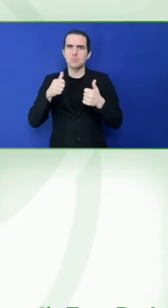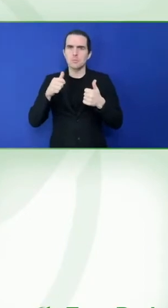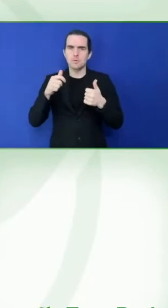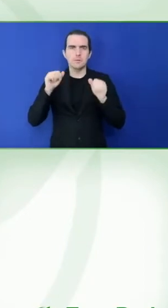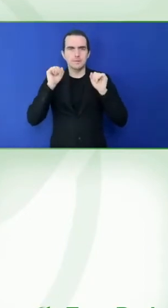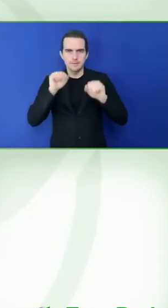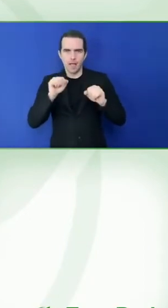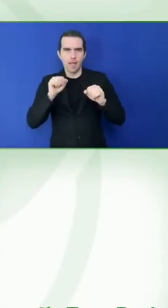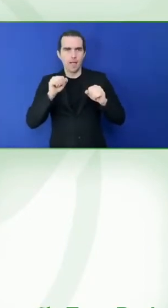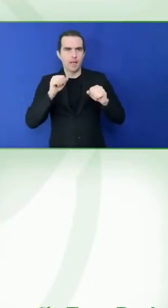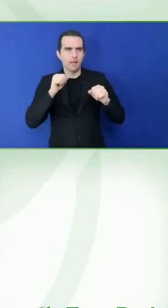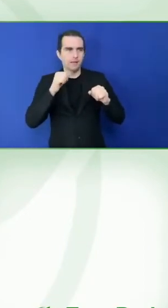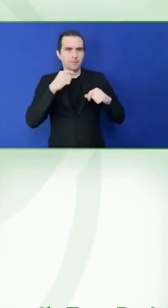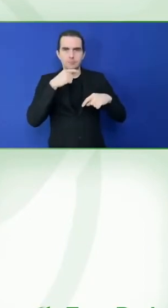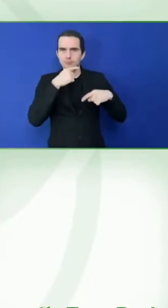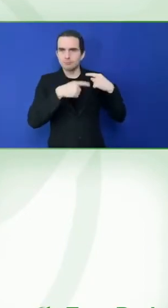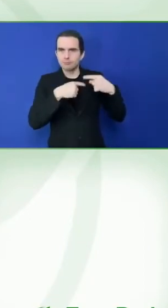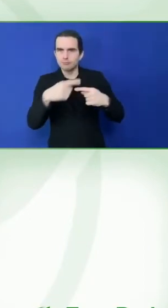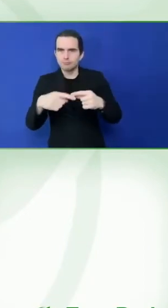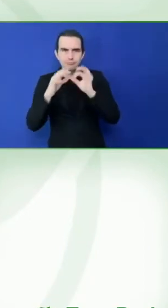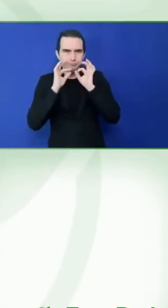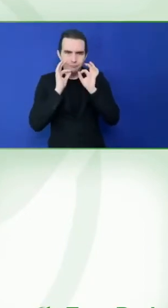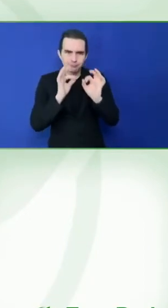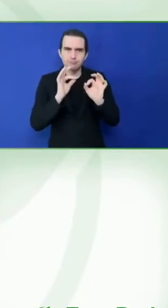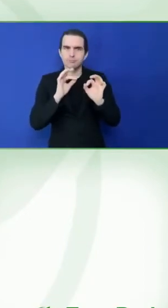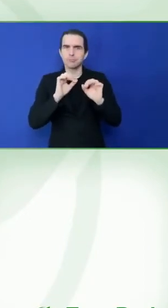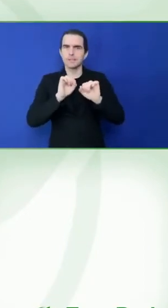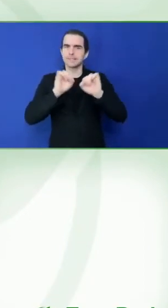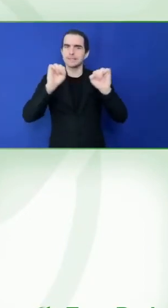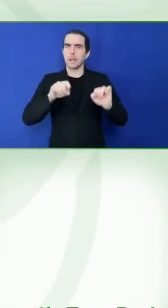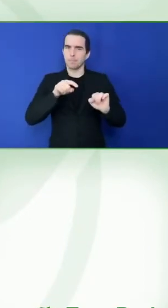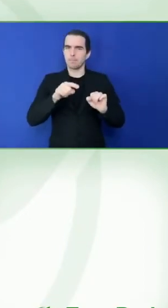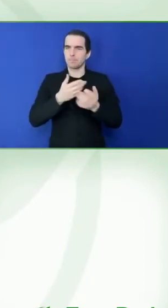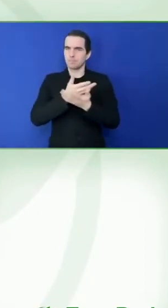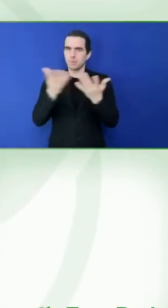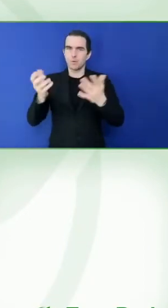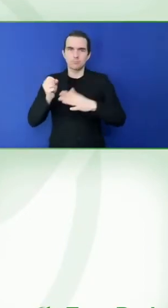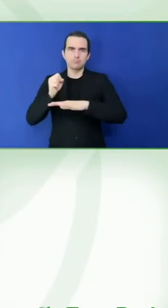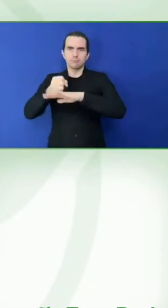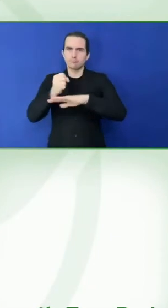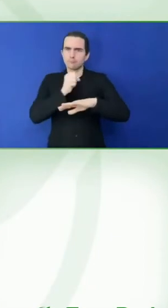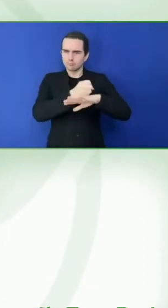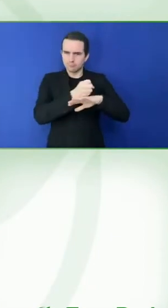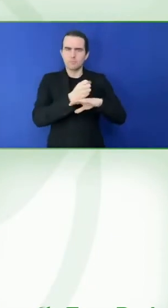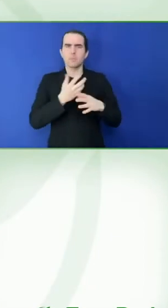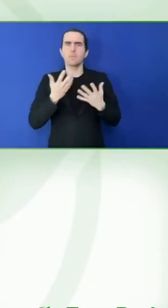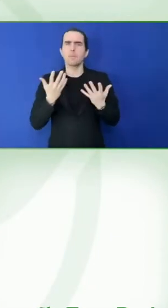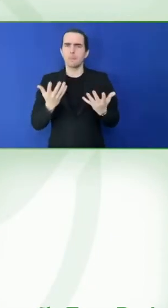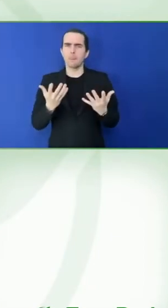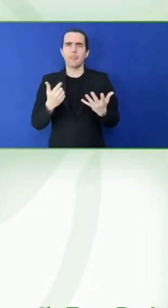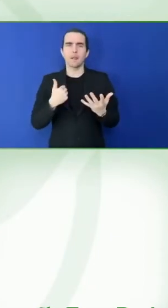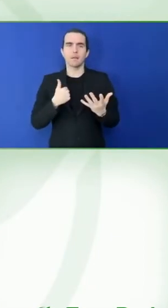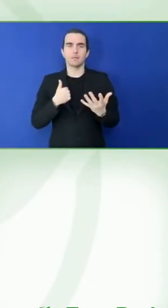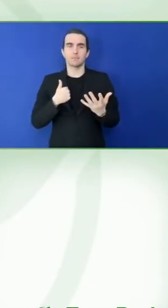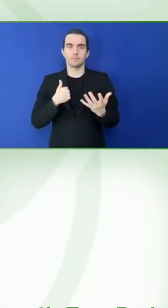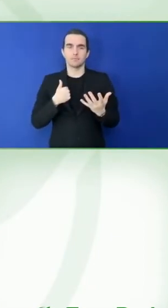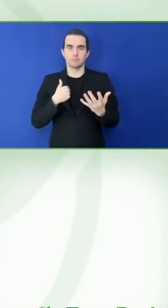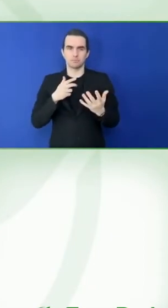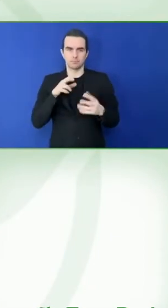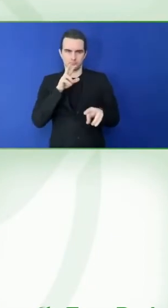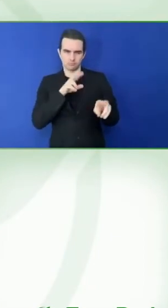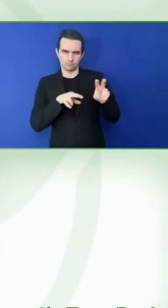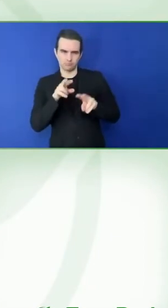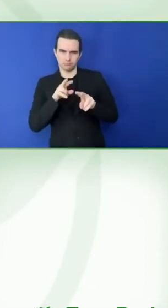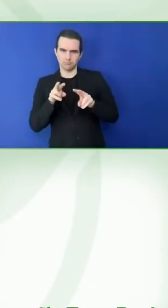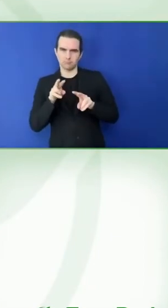a traditional ecosystem actor for impact entrepreneurship, like the Omidyar Network or like